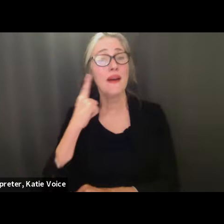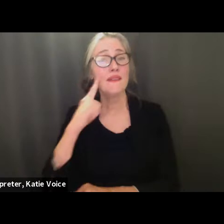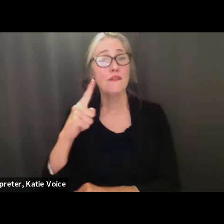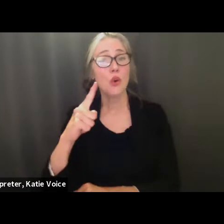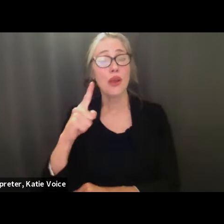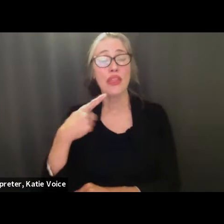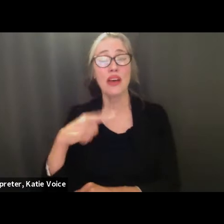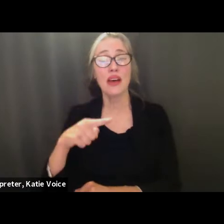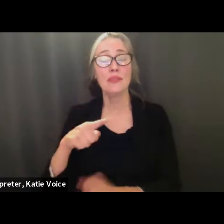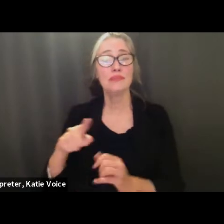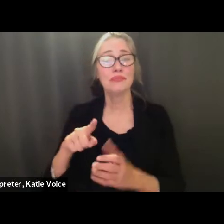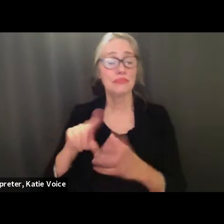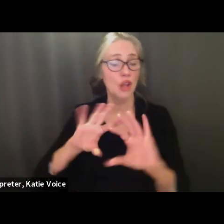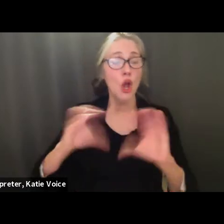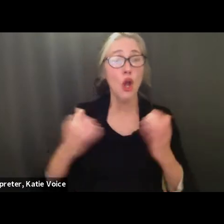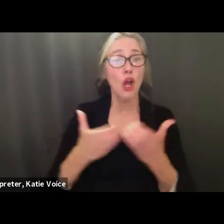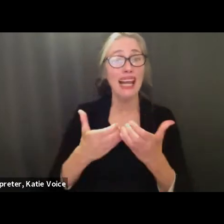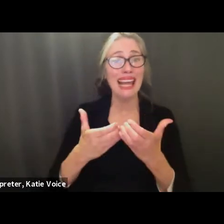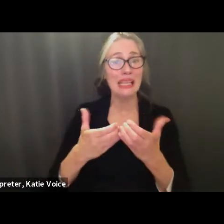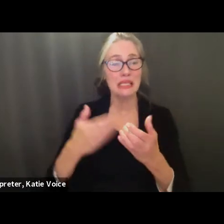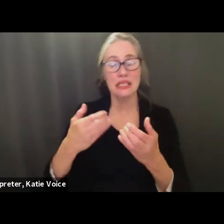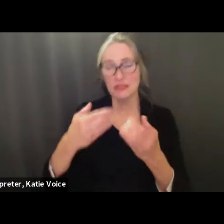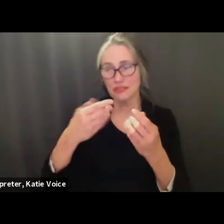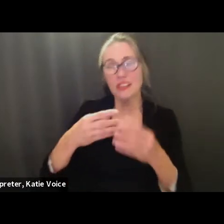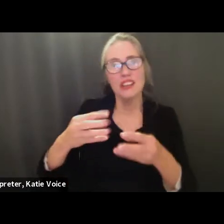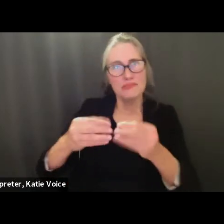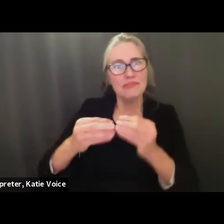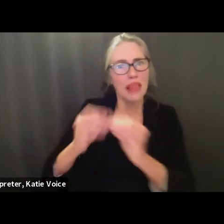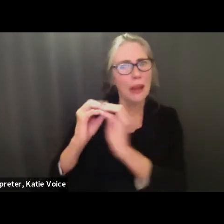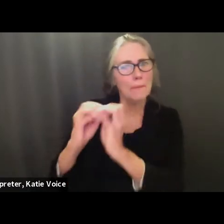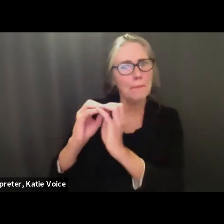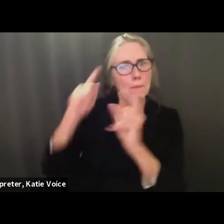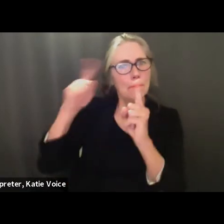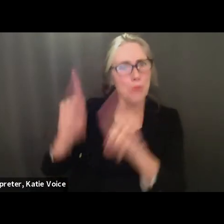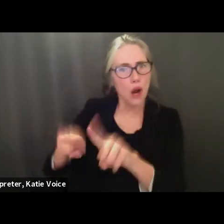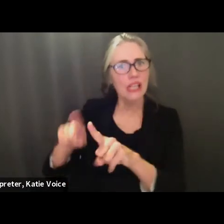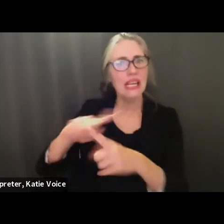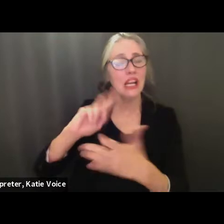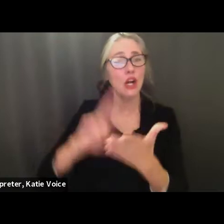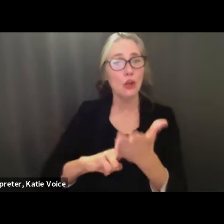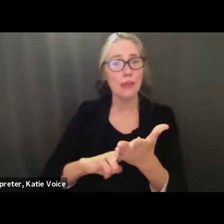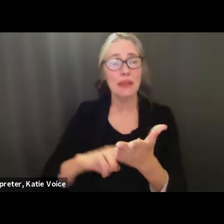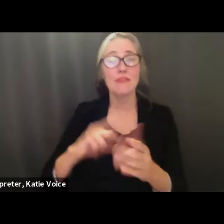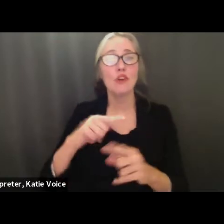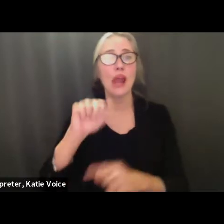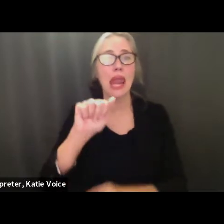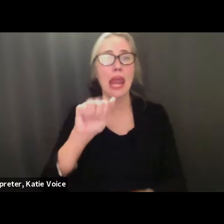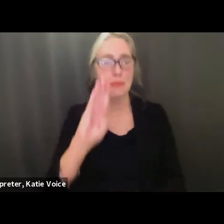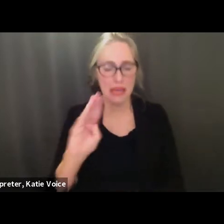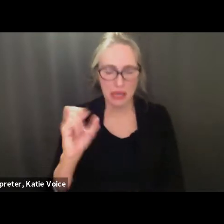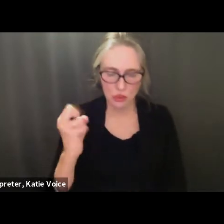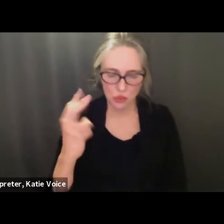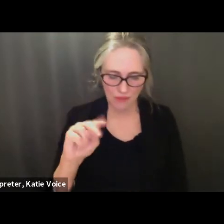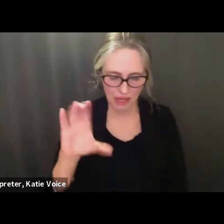Association and the California School Employees Association per AB 1200.